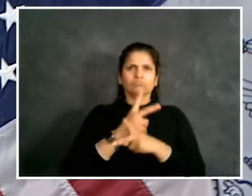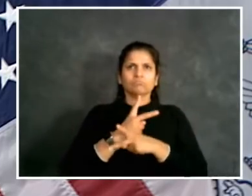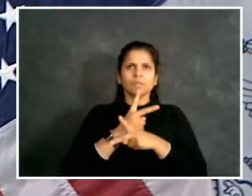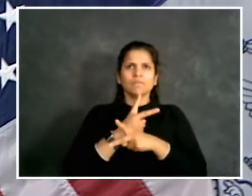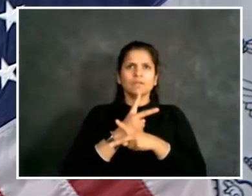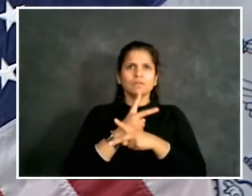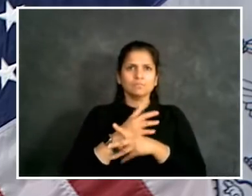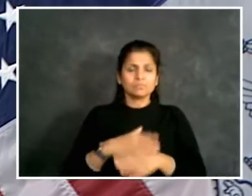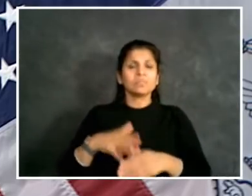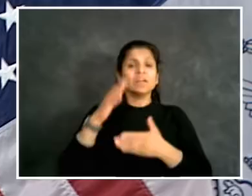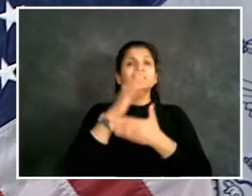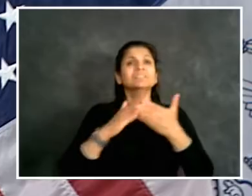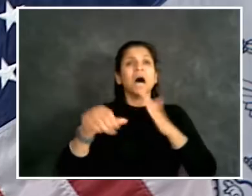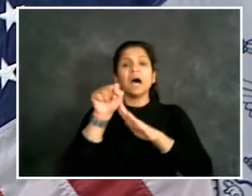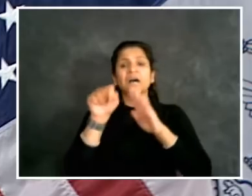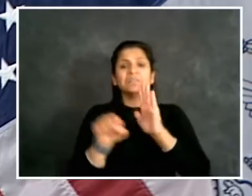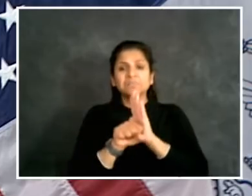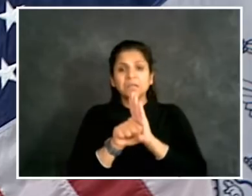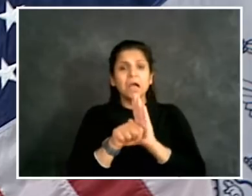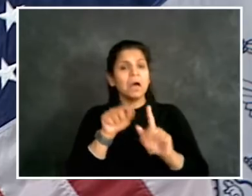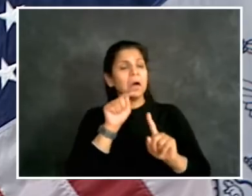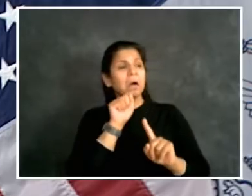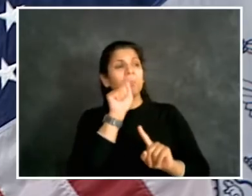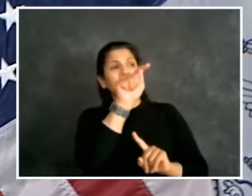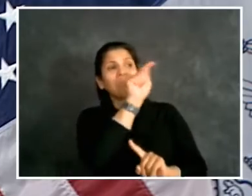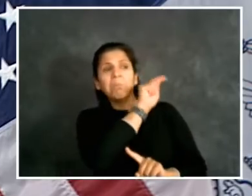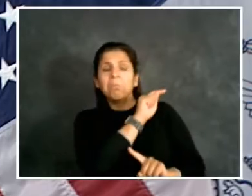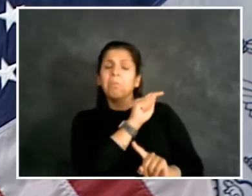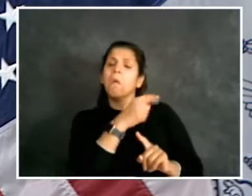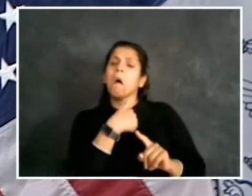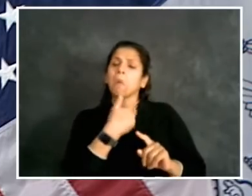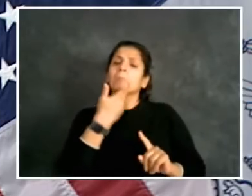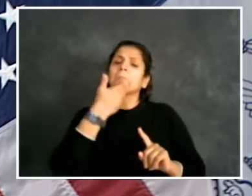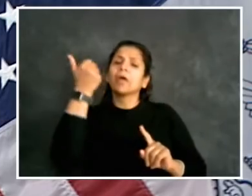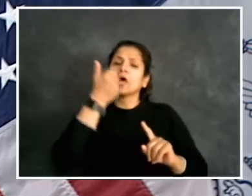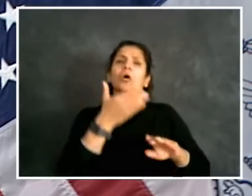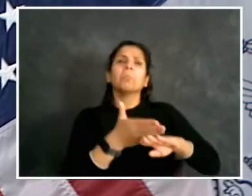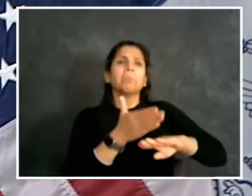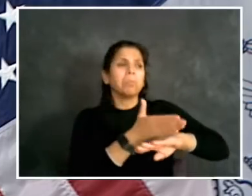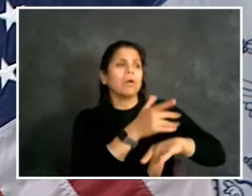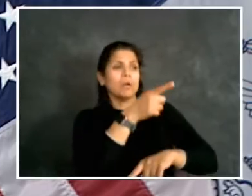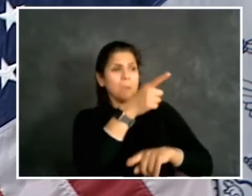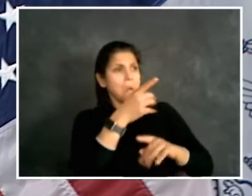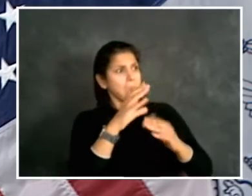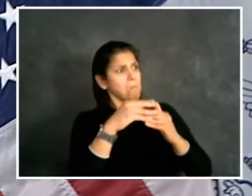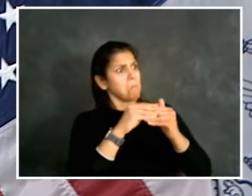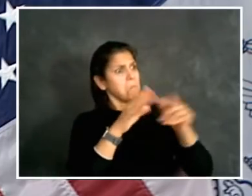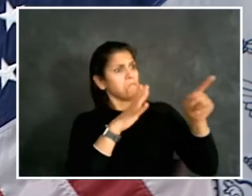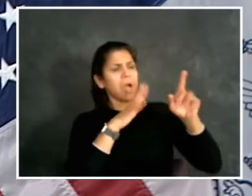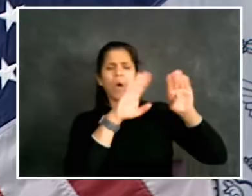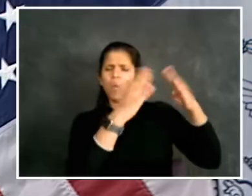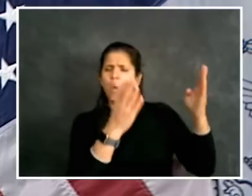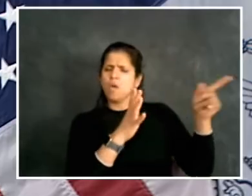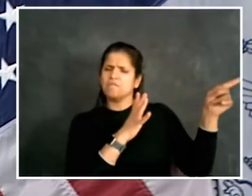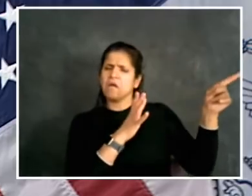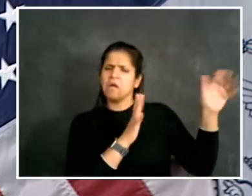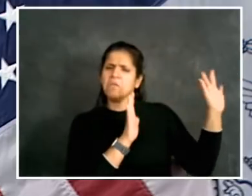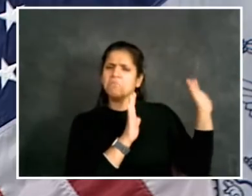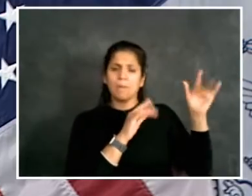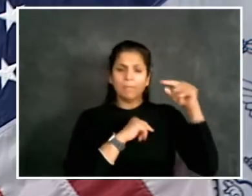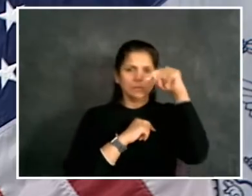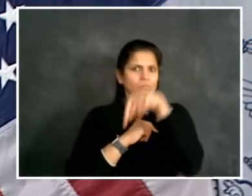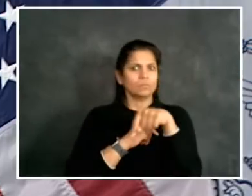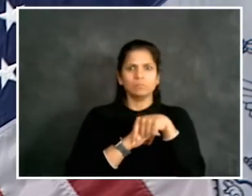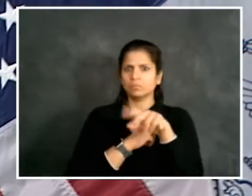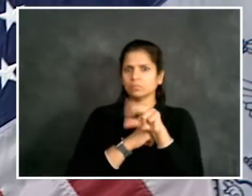to see if it works. Second step, watch to see if it works, and always be ready to pull back if it's not working. But the places that are just saying, go with it, good